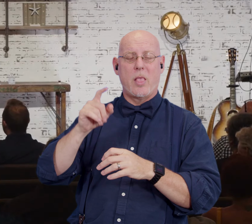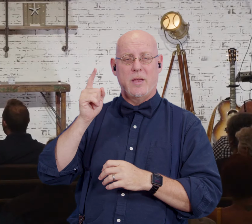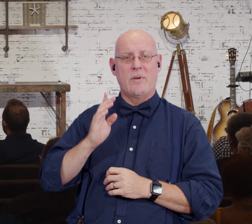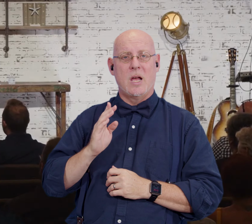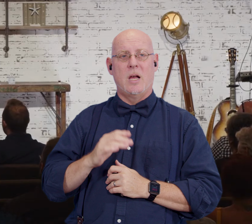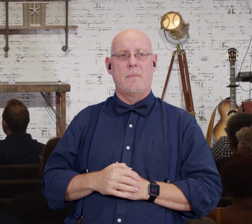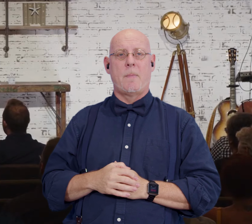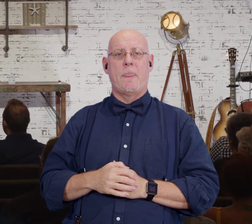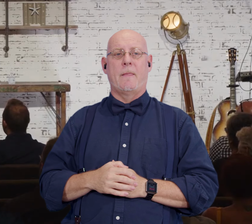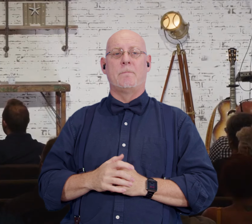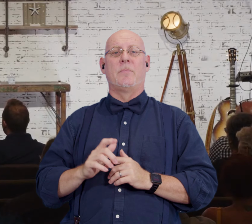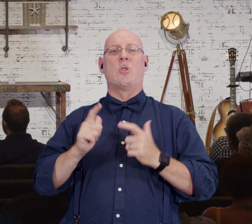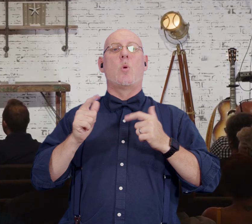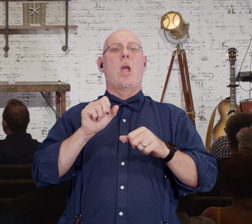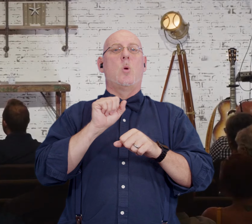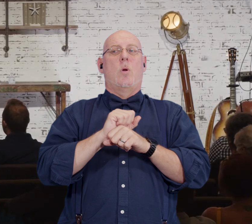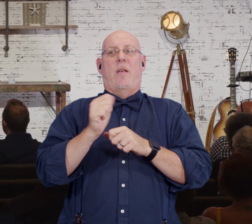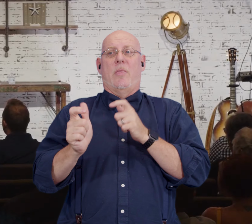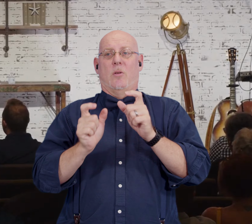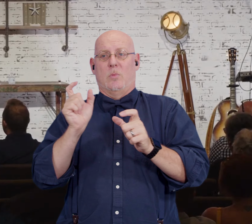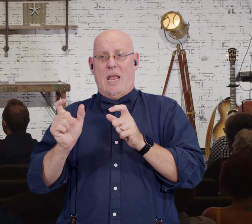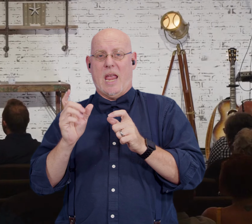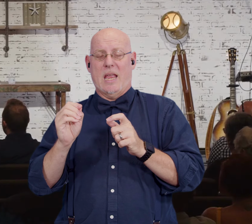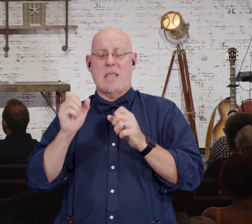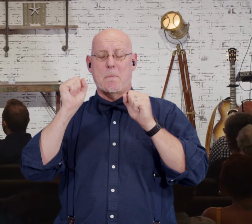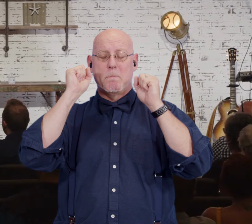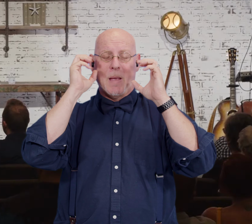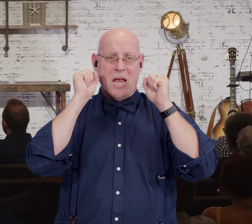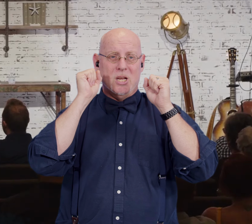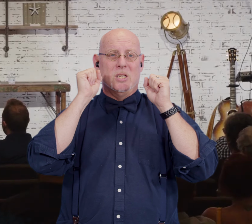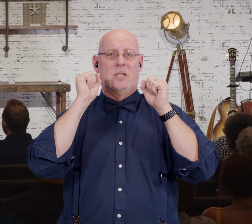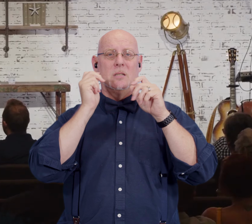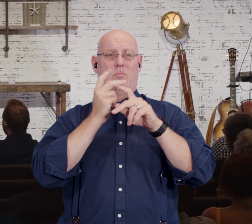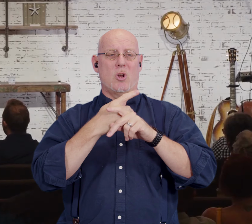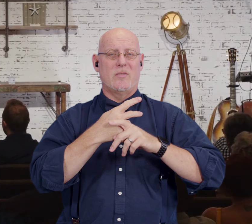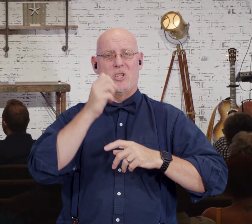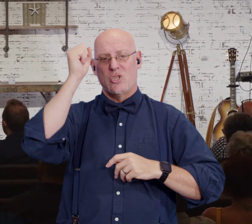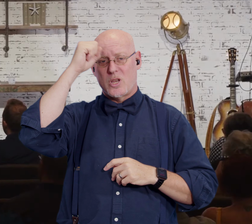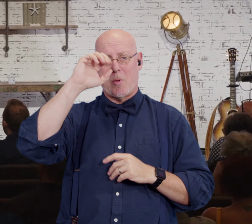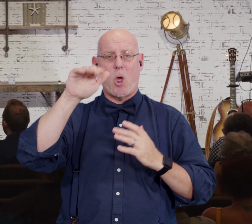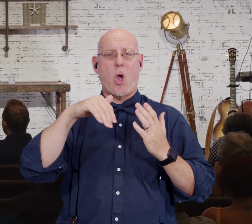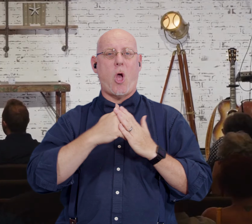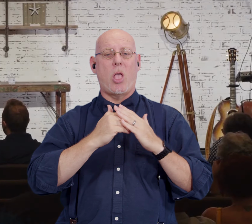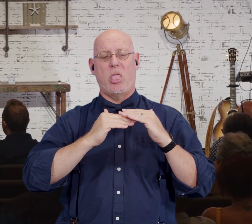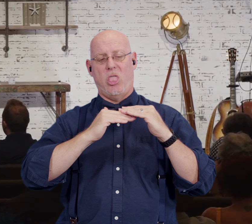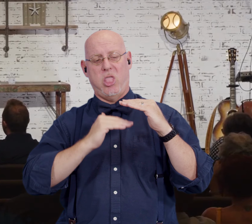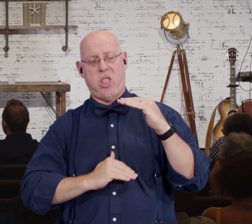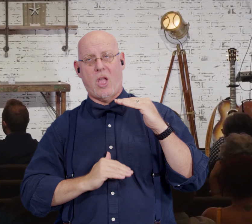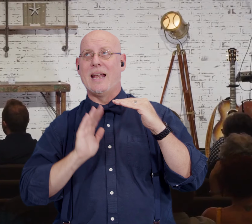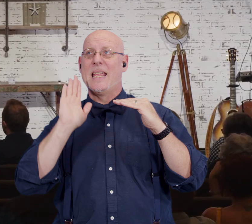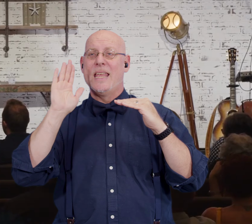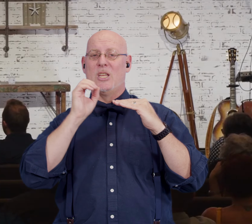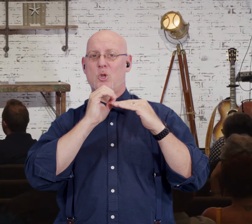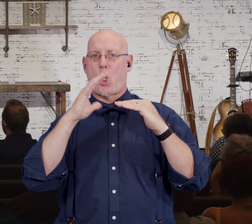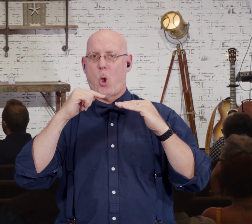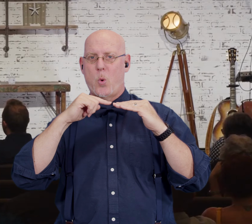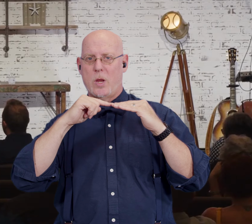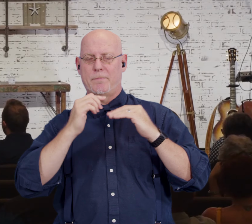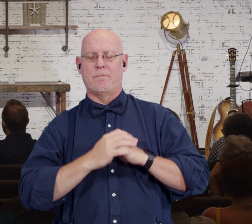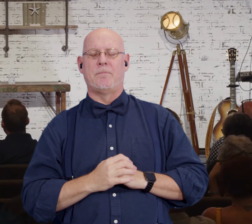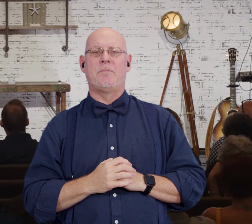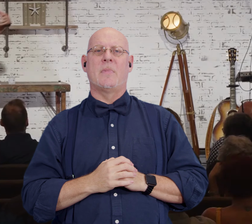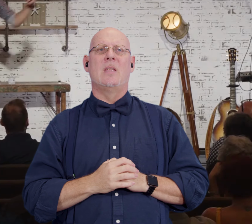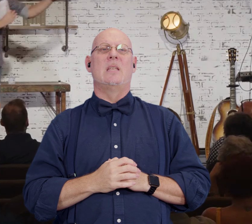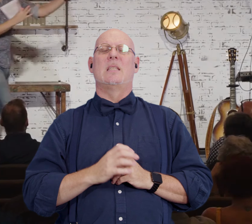of God. The great works of others and even the amazing productions of Solomon all fell short of his glory. So he's